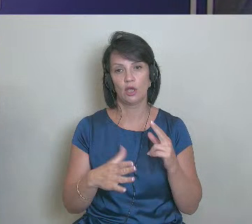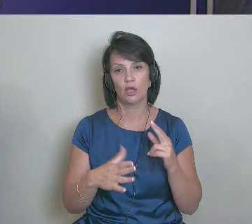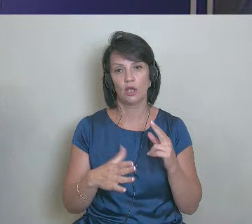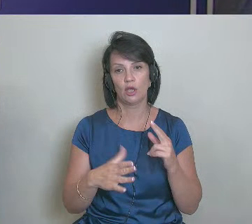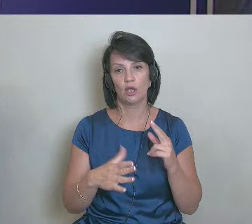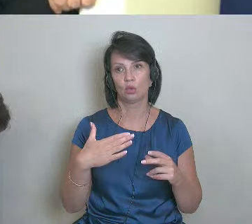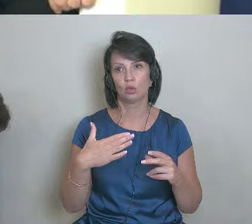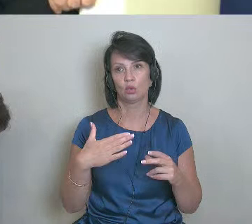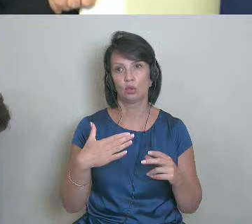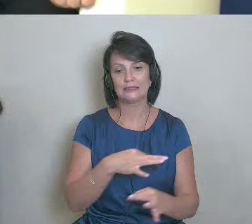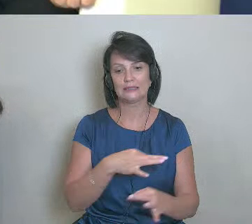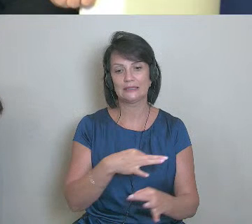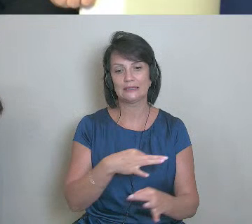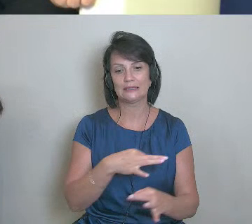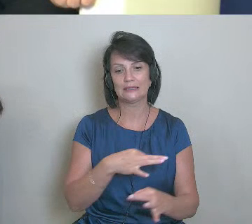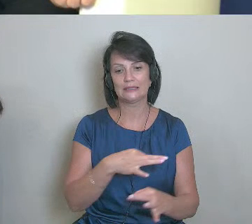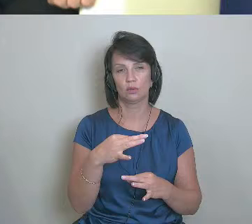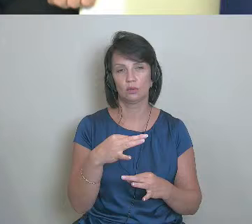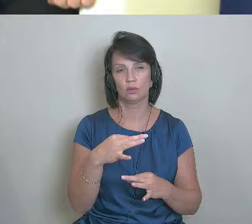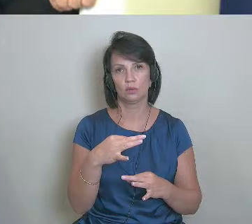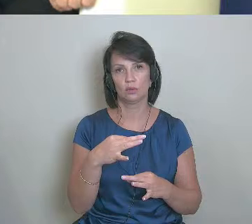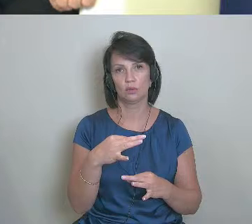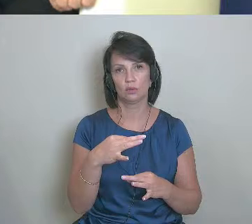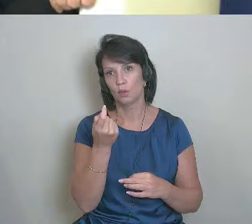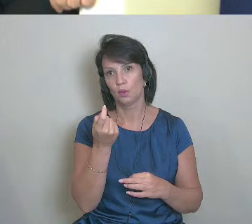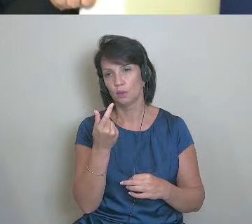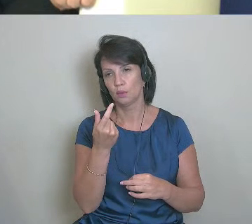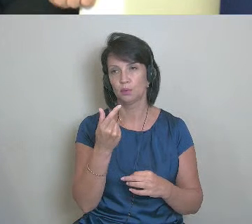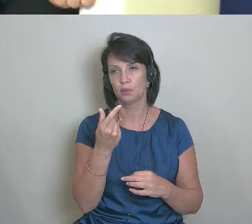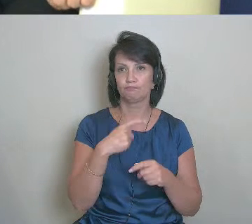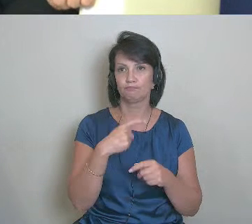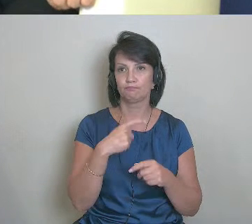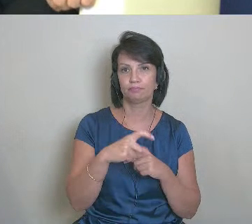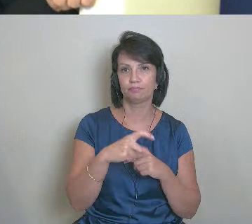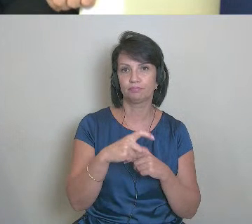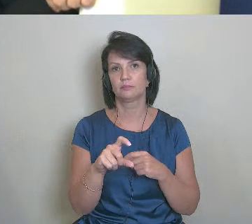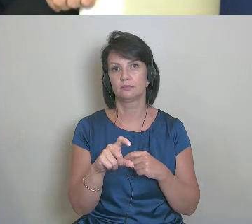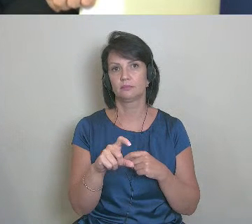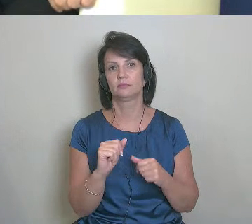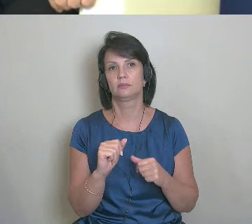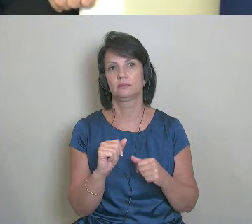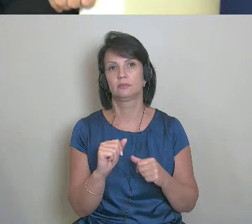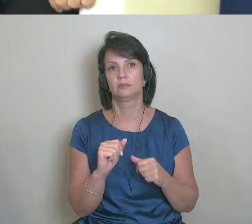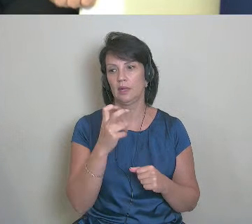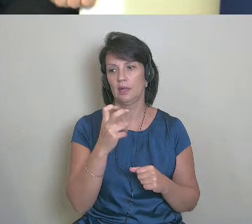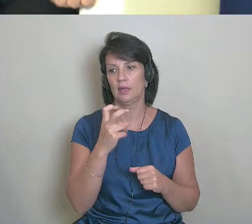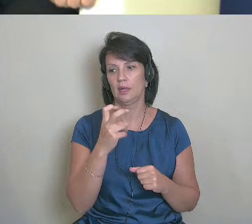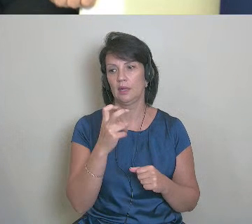to finalize our discussion, just maybe a couple of comments.